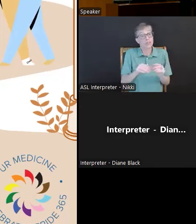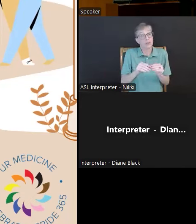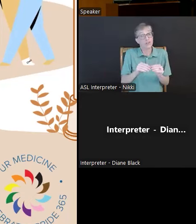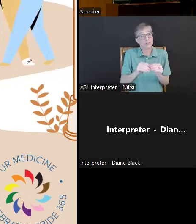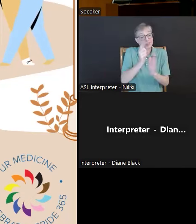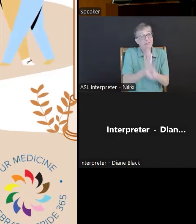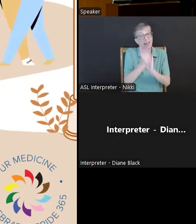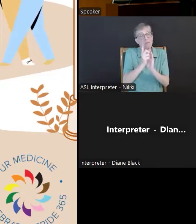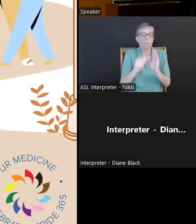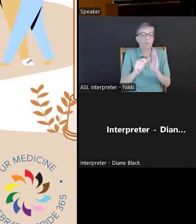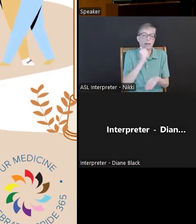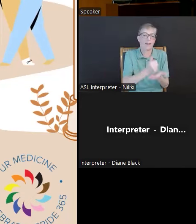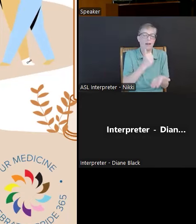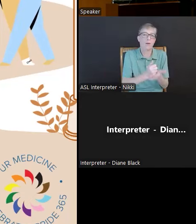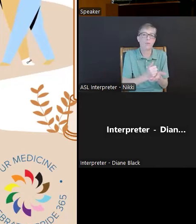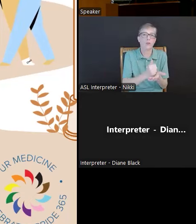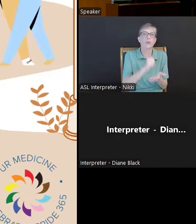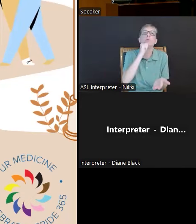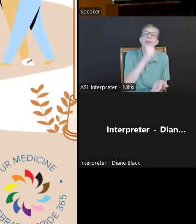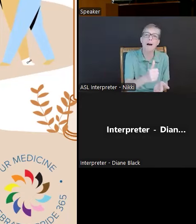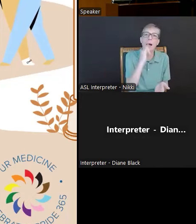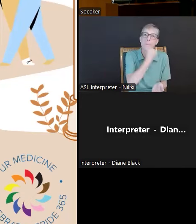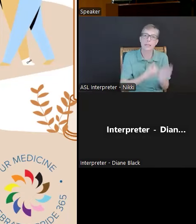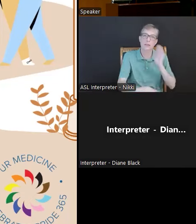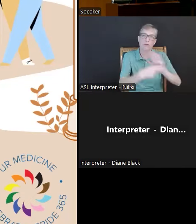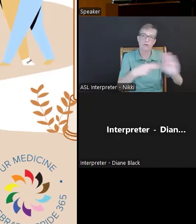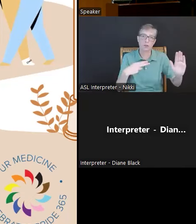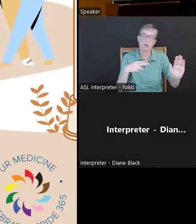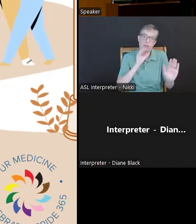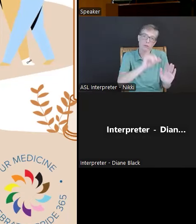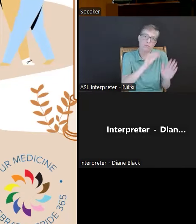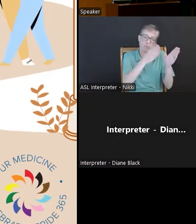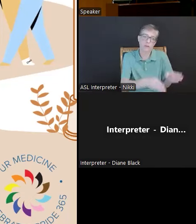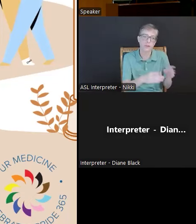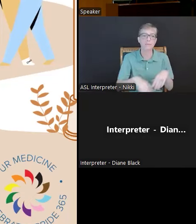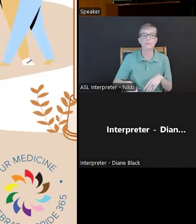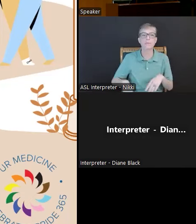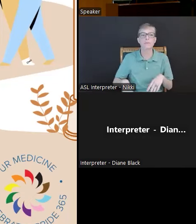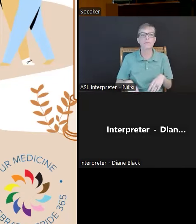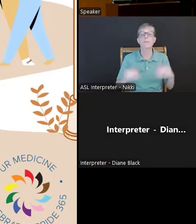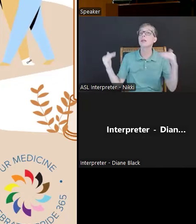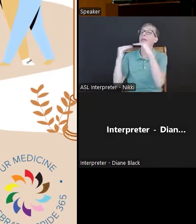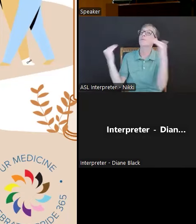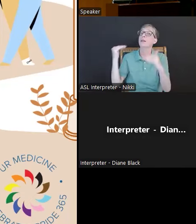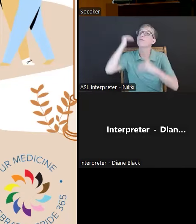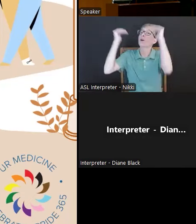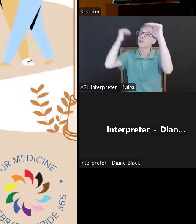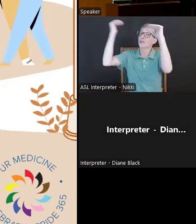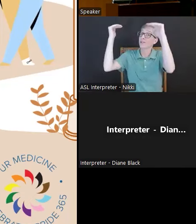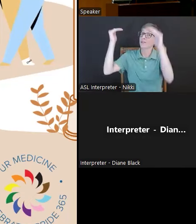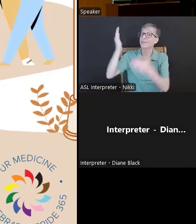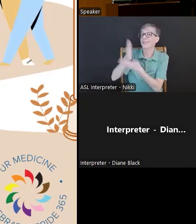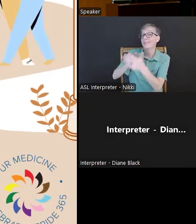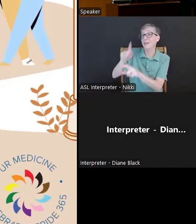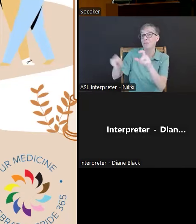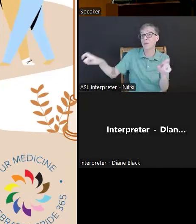decrease the likelihood of misgendering the individual. My gentle challenge is like on the adult side, some folks were hired